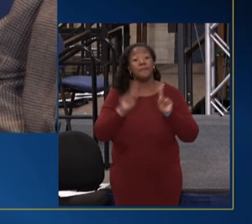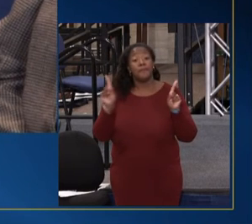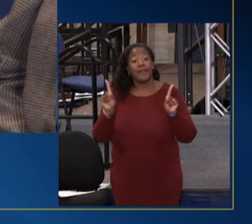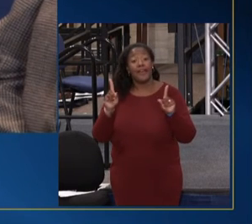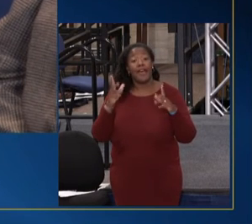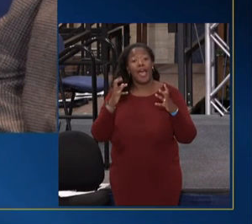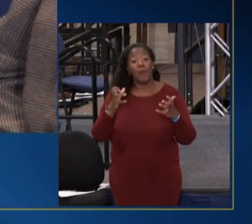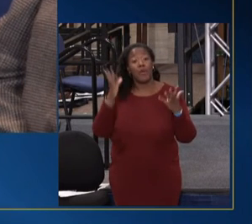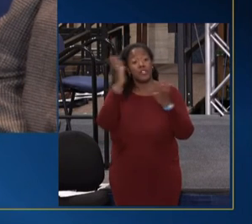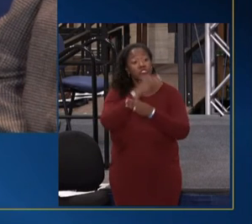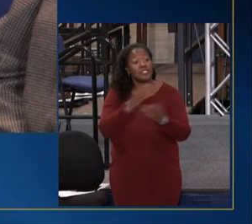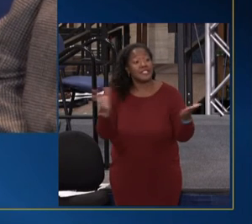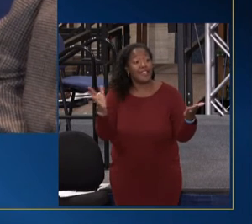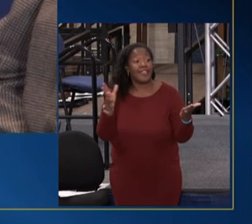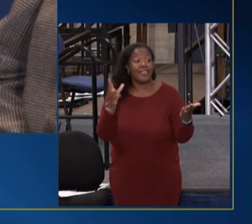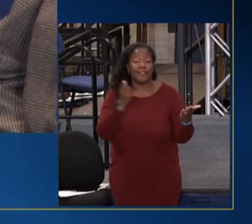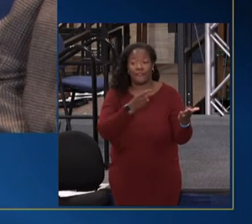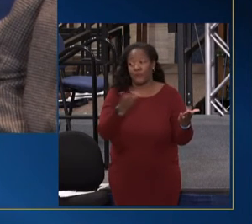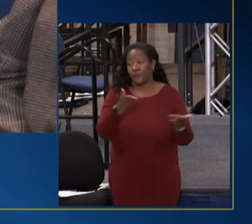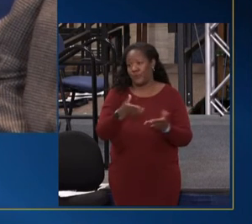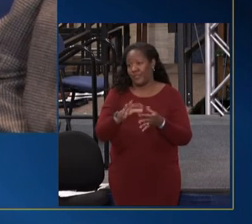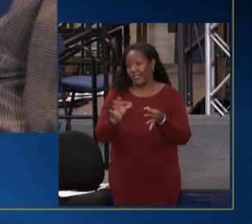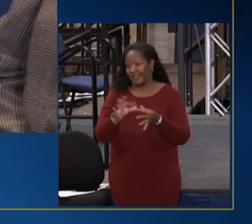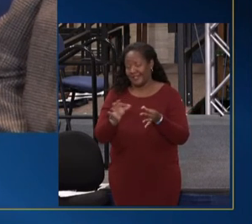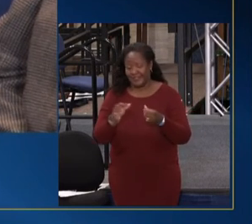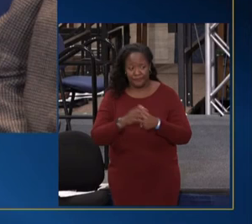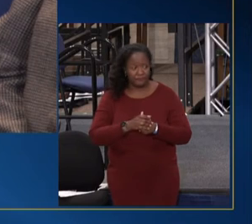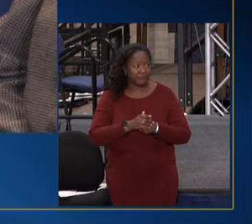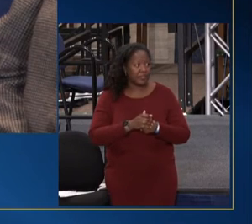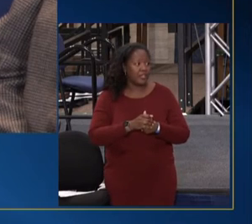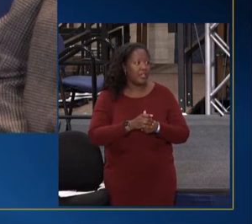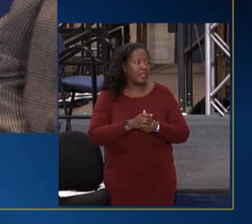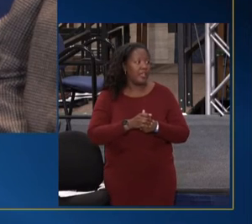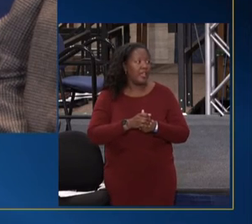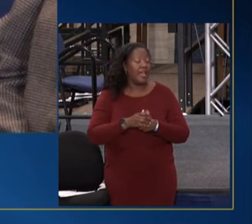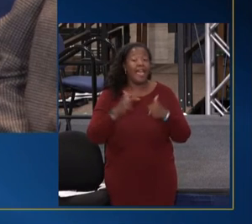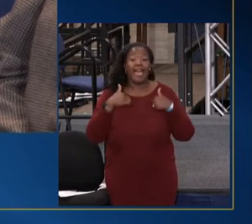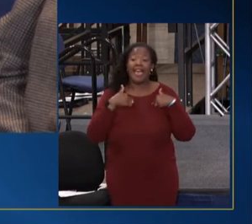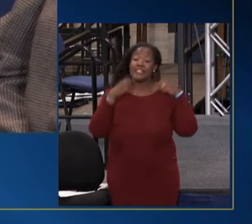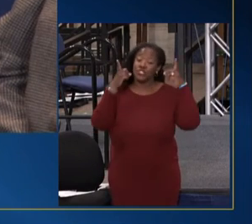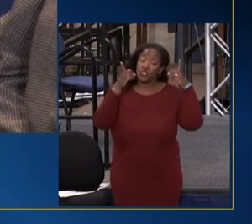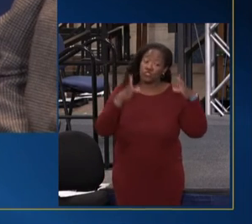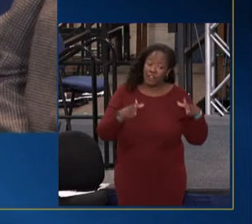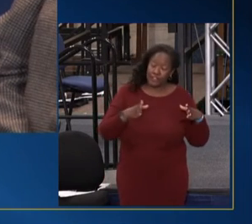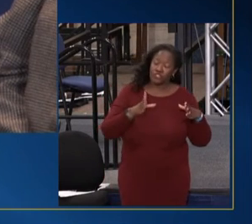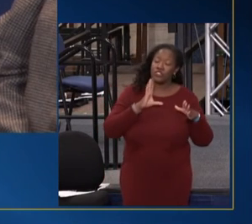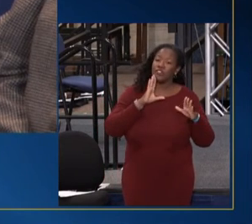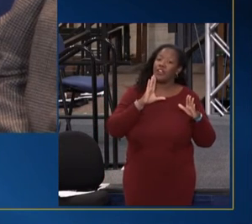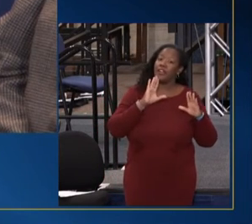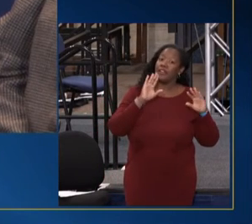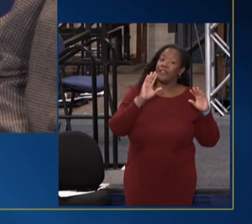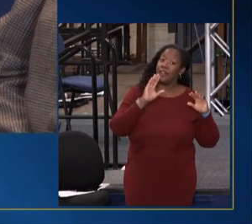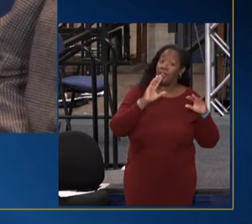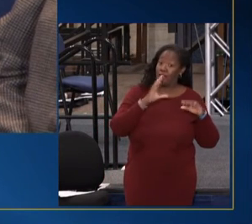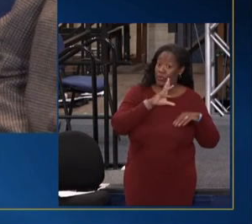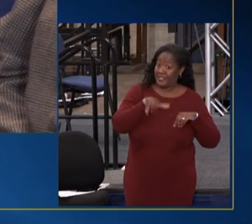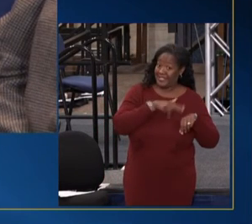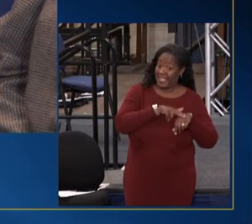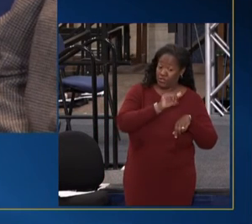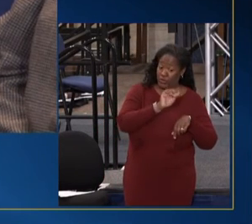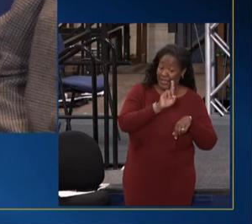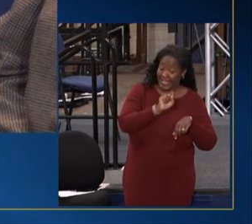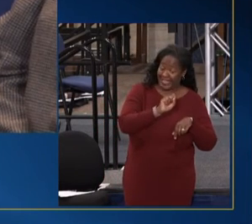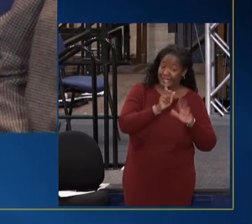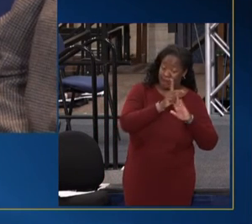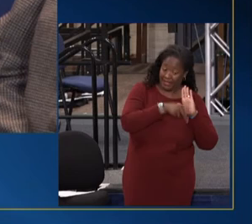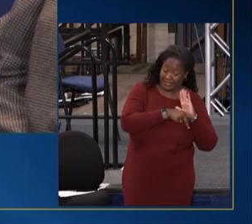I wanted to say a couple of things, both as director of the Office of National AIDS Policy and as a black gay